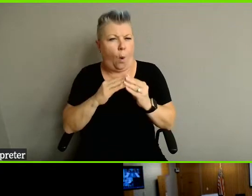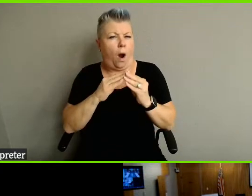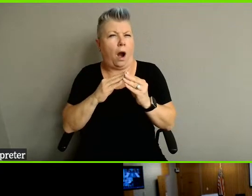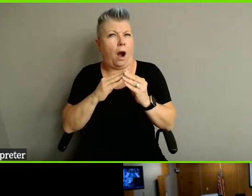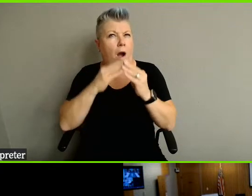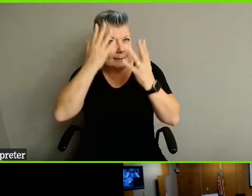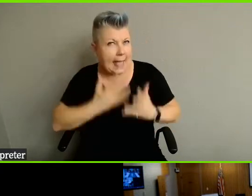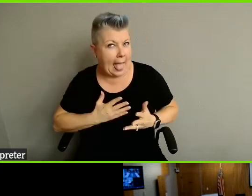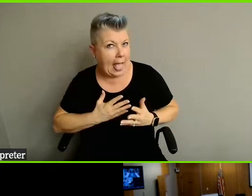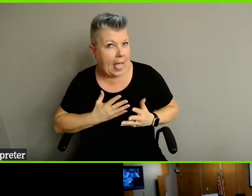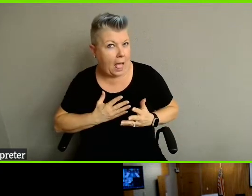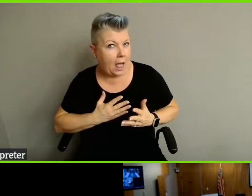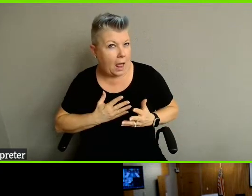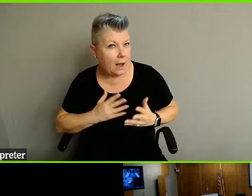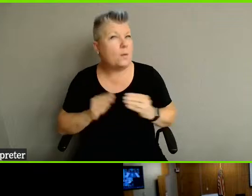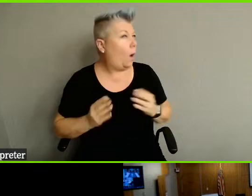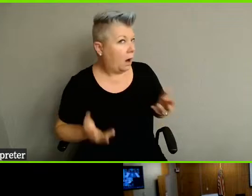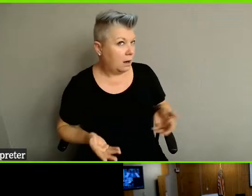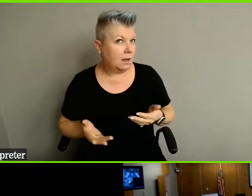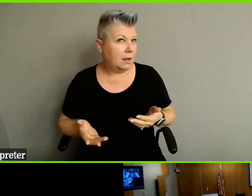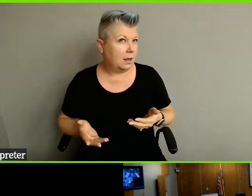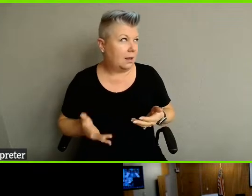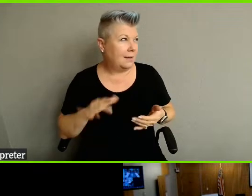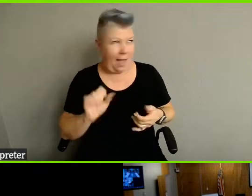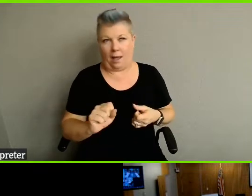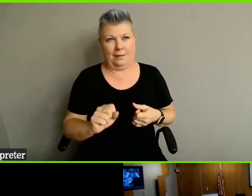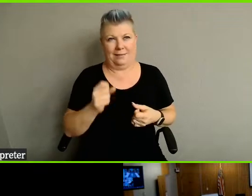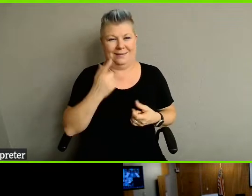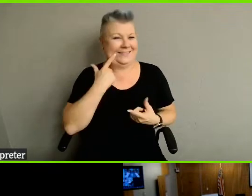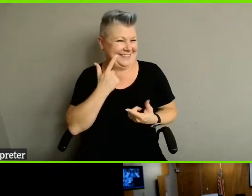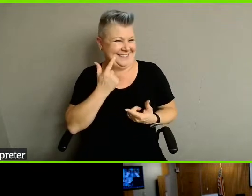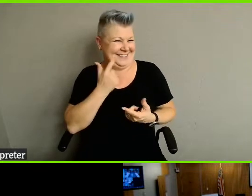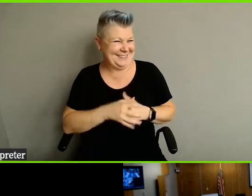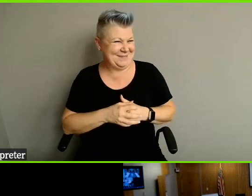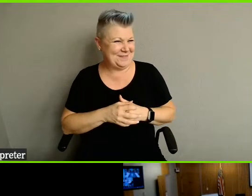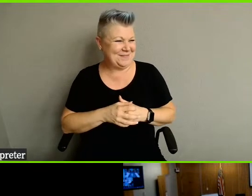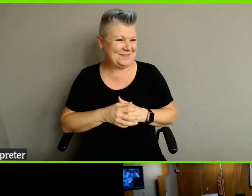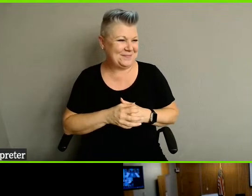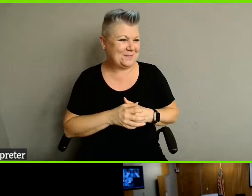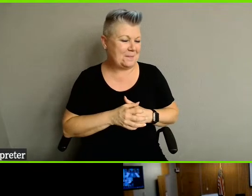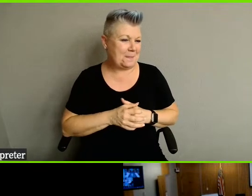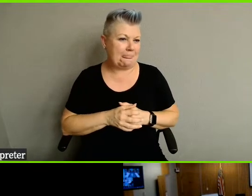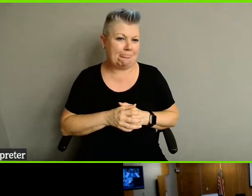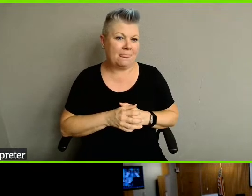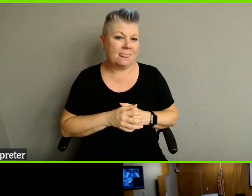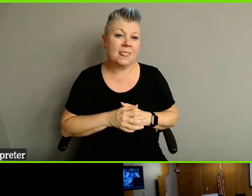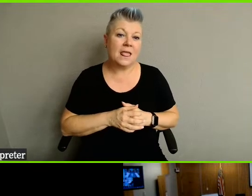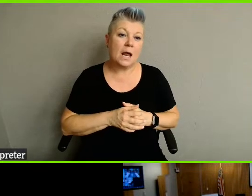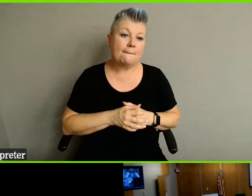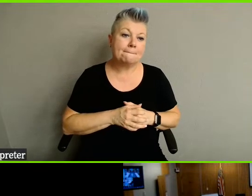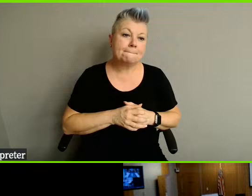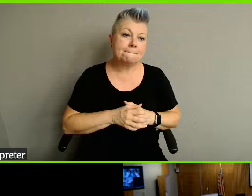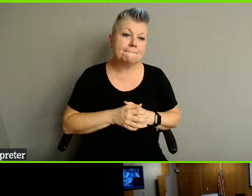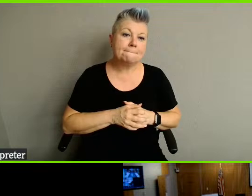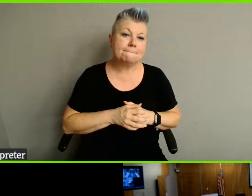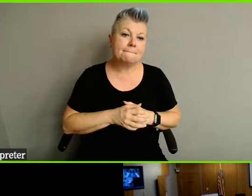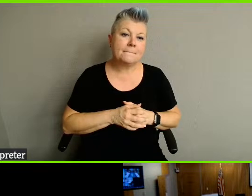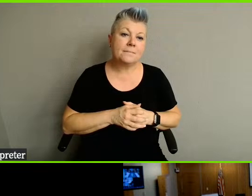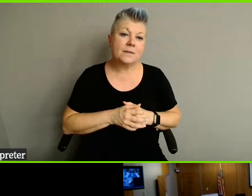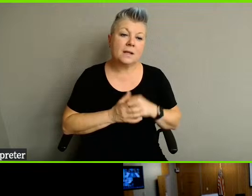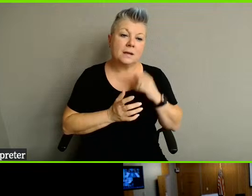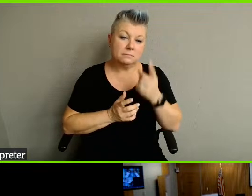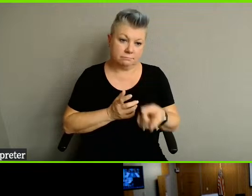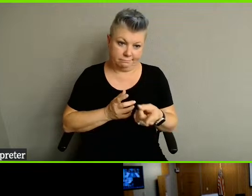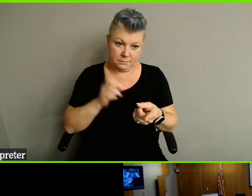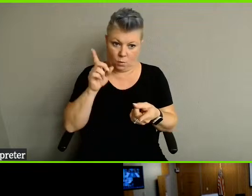Wow. That's it. That's it. So Dr. Cooney brought up a point, which was, and I know we're closing here, but